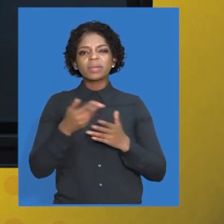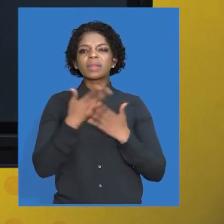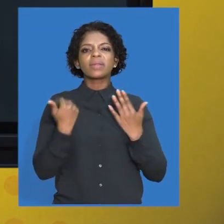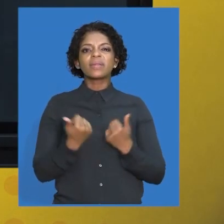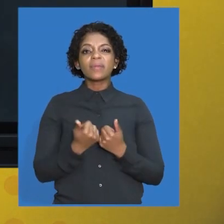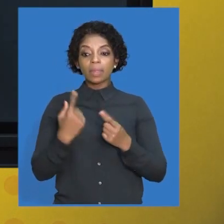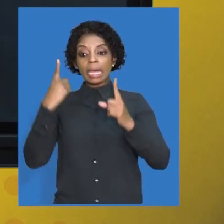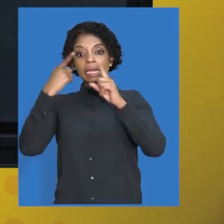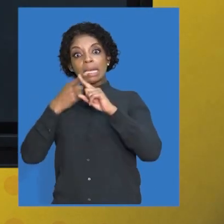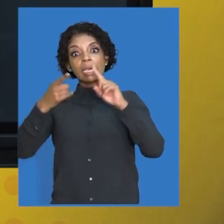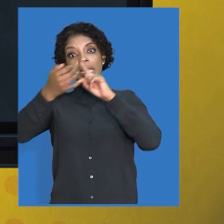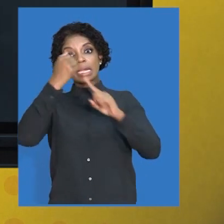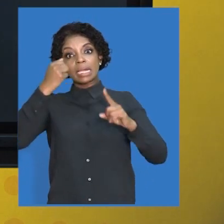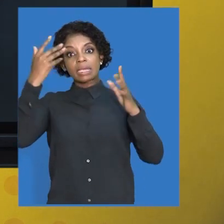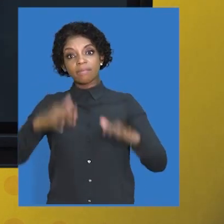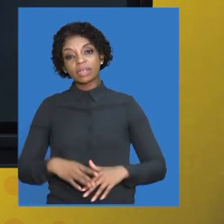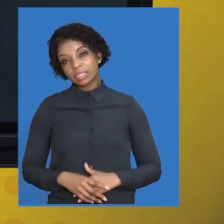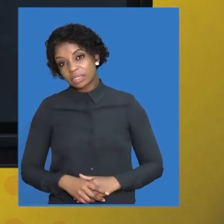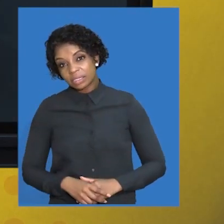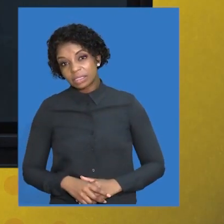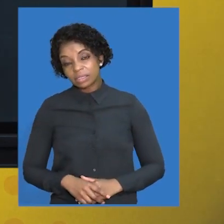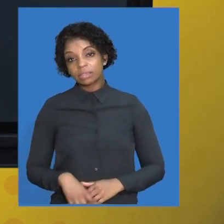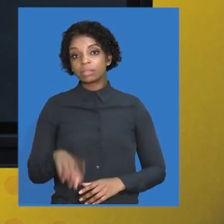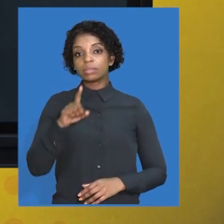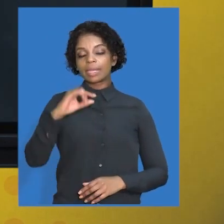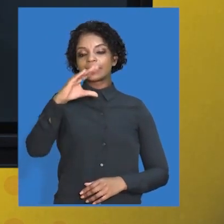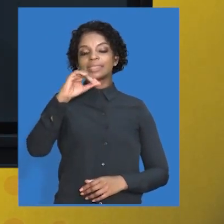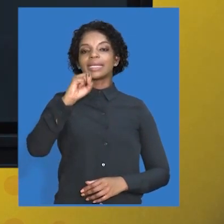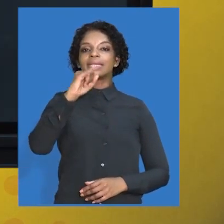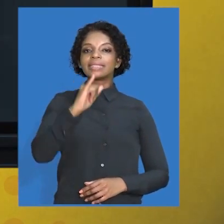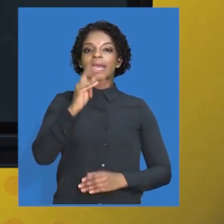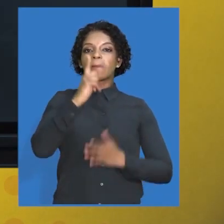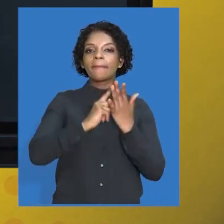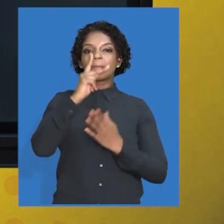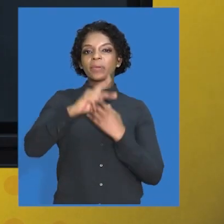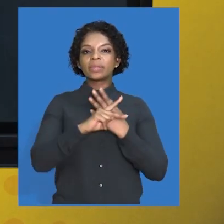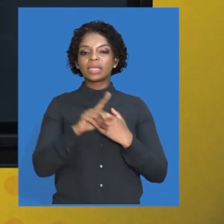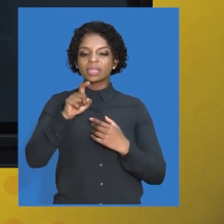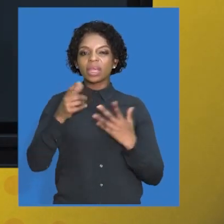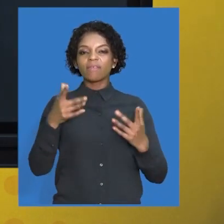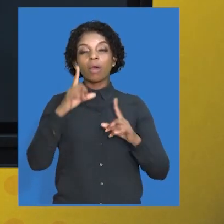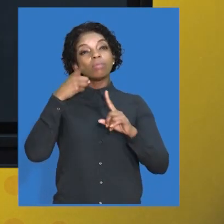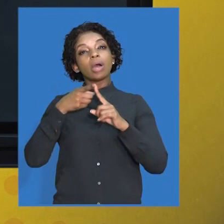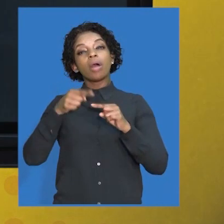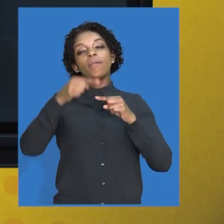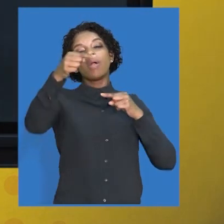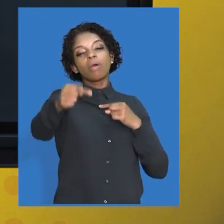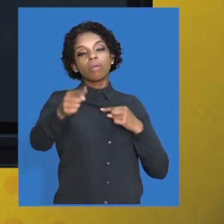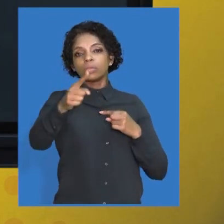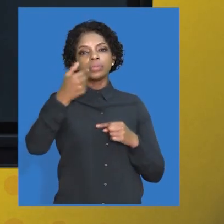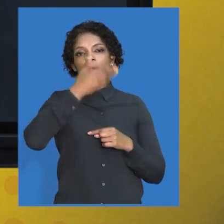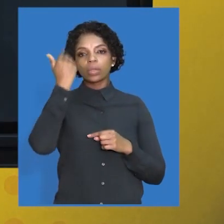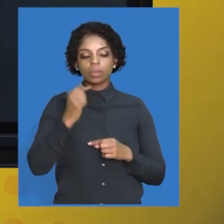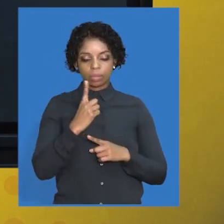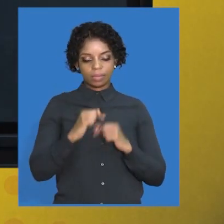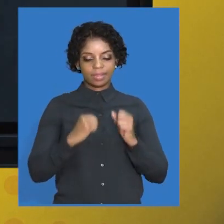it achieve the goals there? And also the thing with CSR projects is that they're long-term based. So you don't know after year 1 or